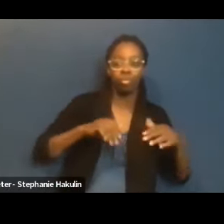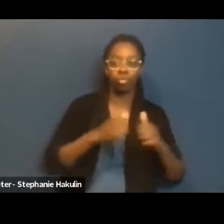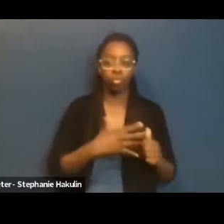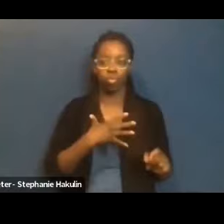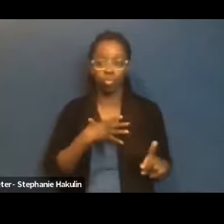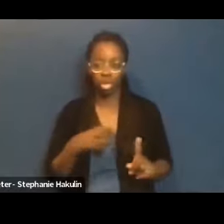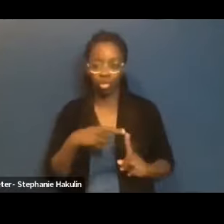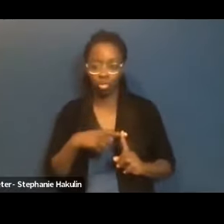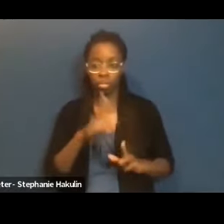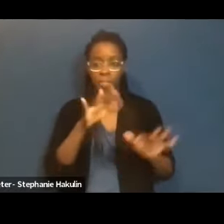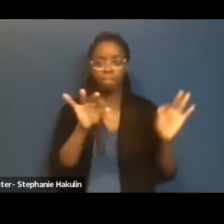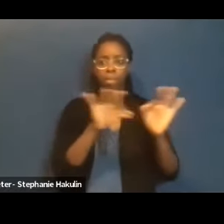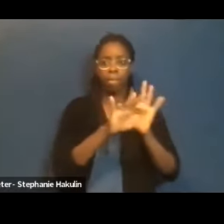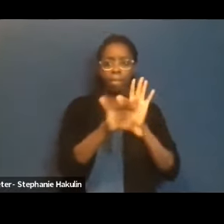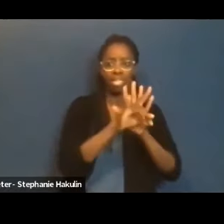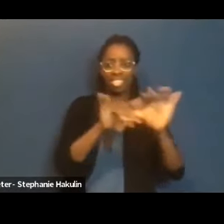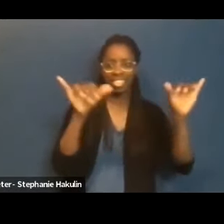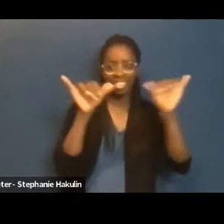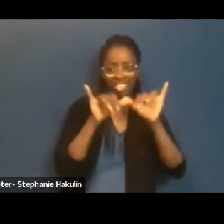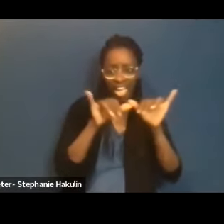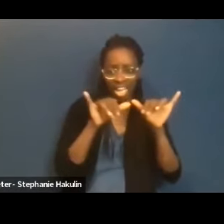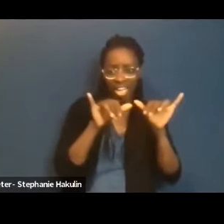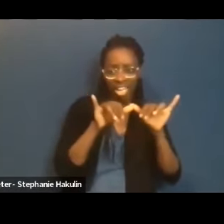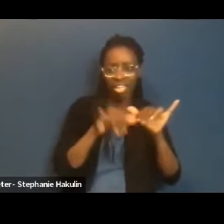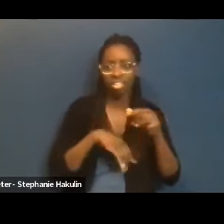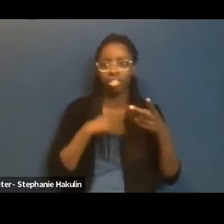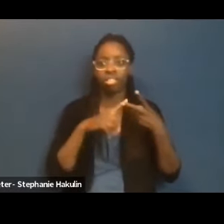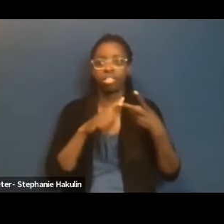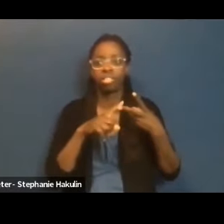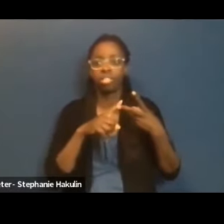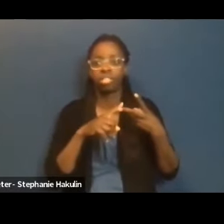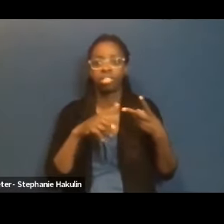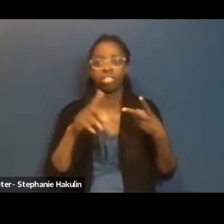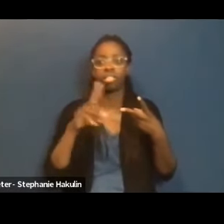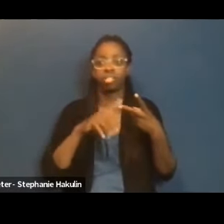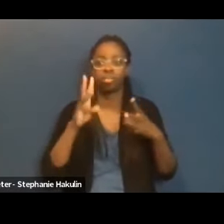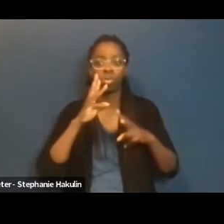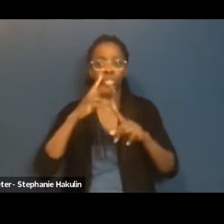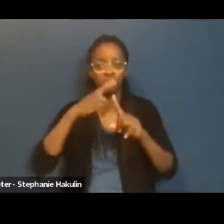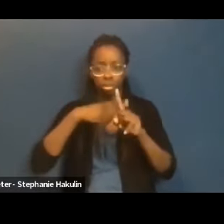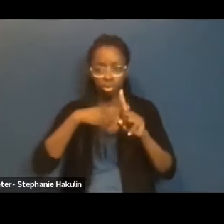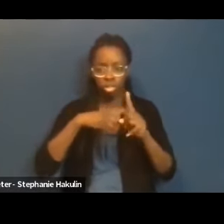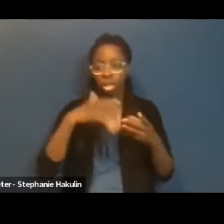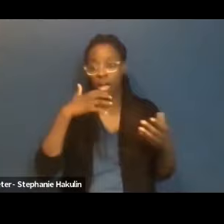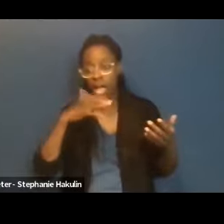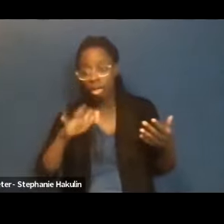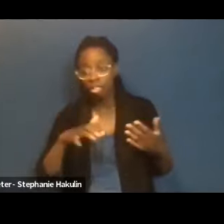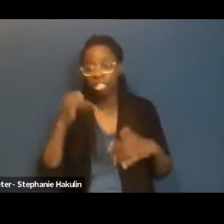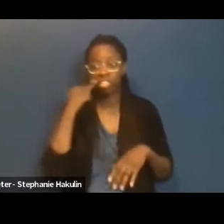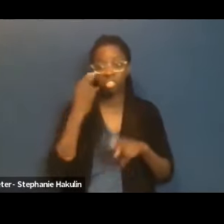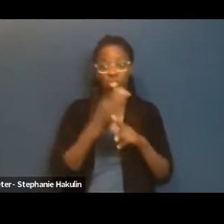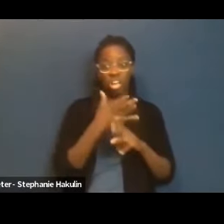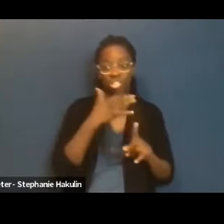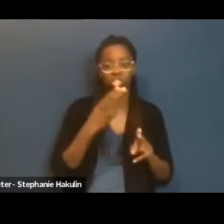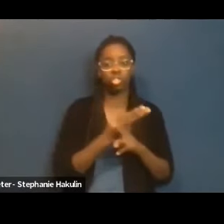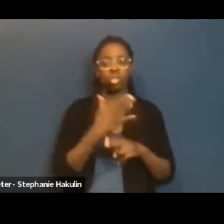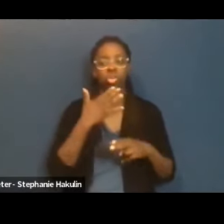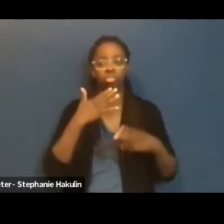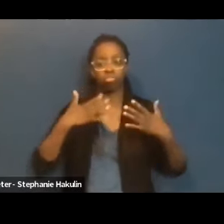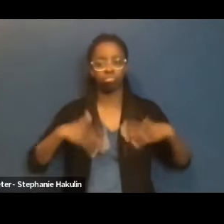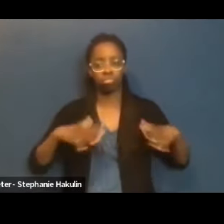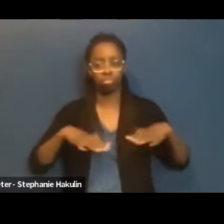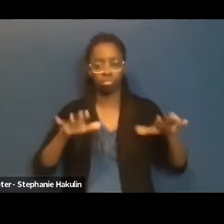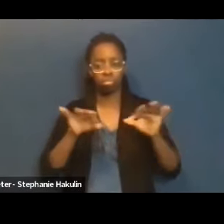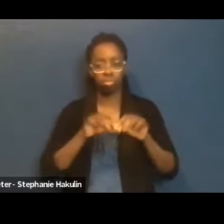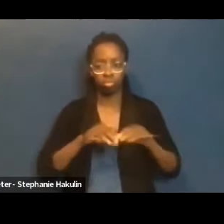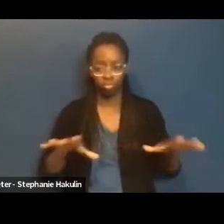super load. Choose your water temperature, hot. Your colored clothes will bleed. Now, pick your time, 60 minutes.